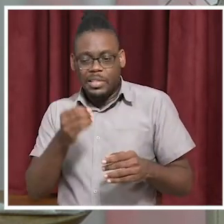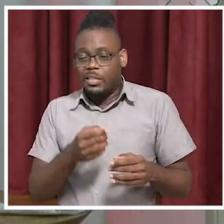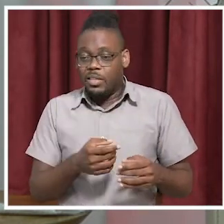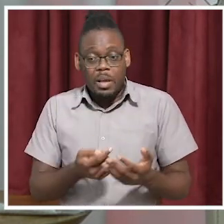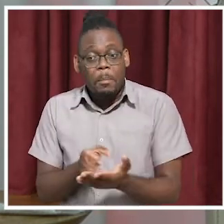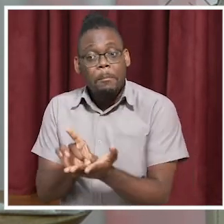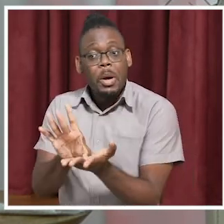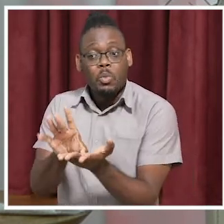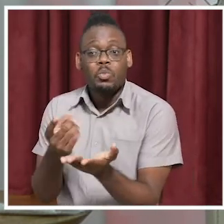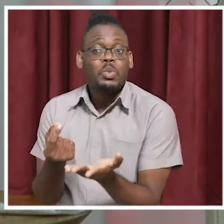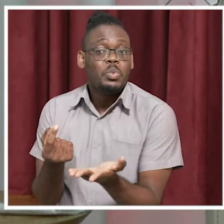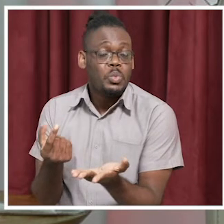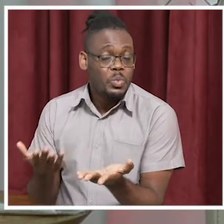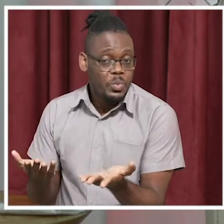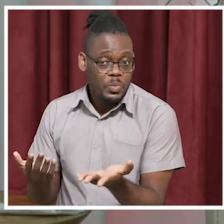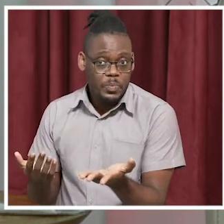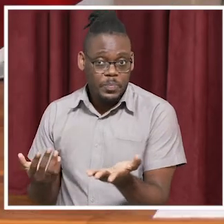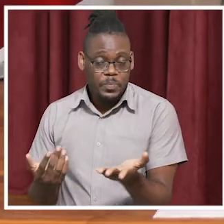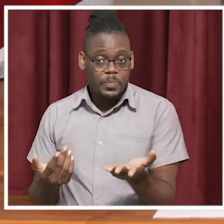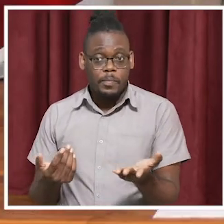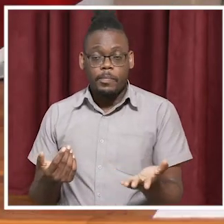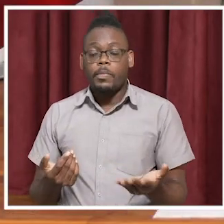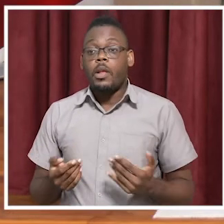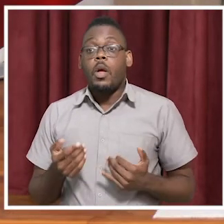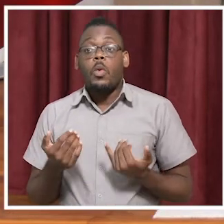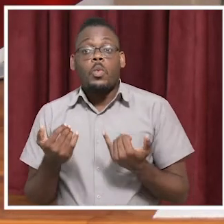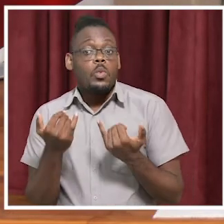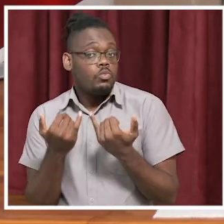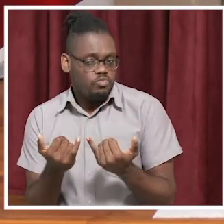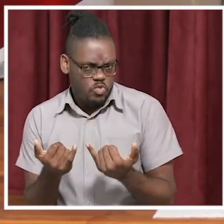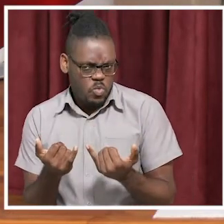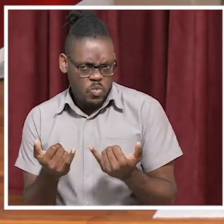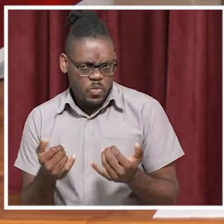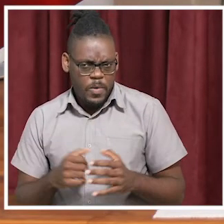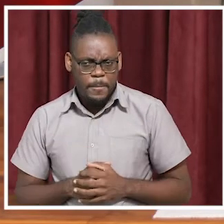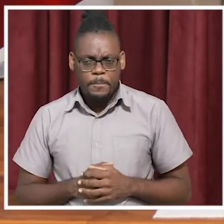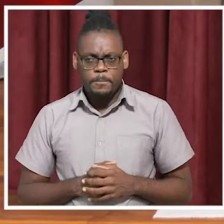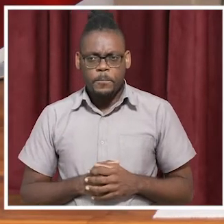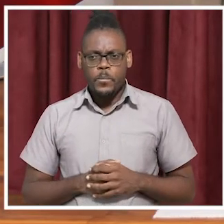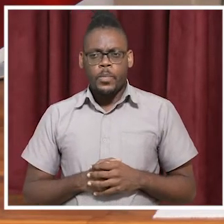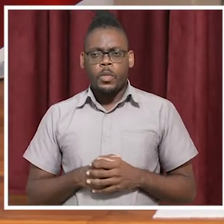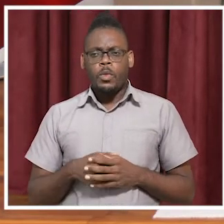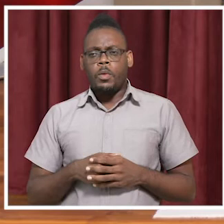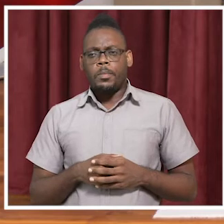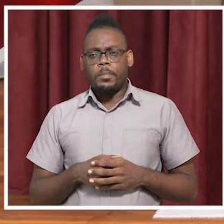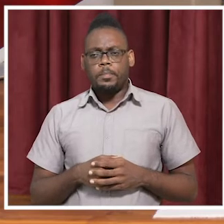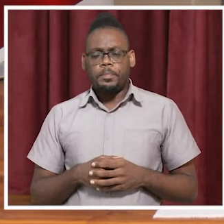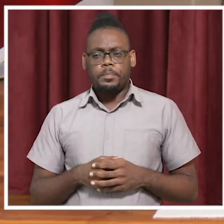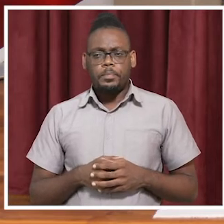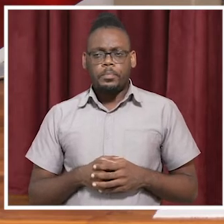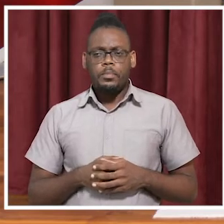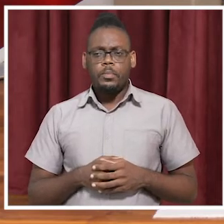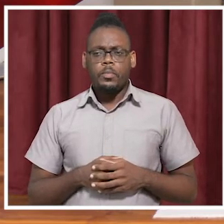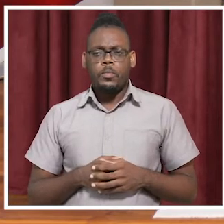the eligibility, the specifics of the application process, the investigations on what they look for, what to change and what to do.